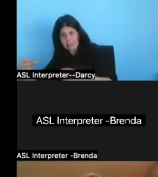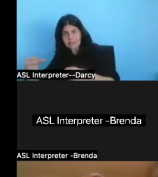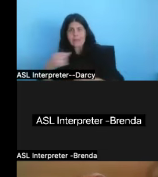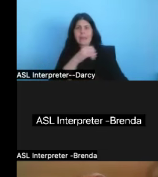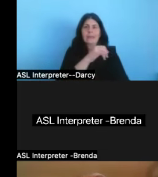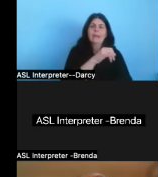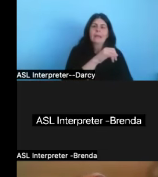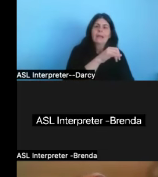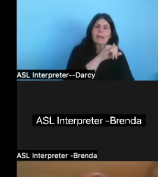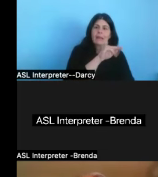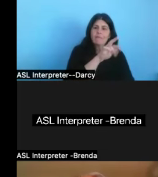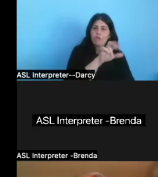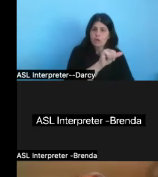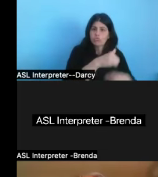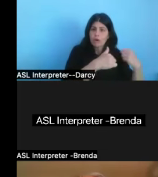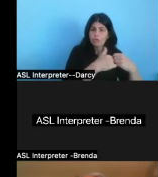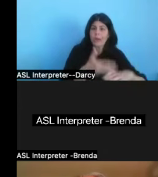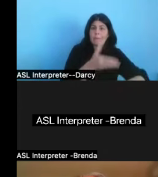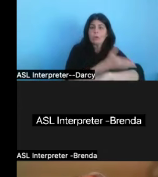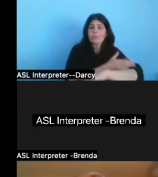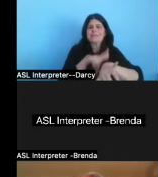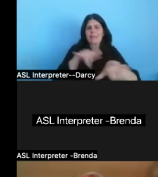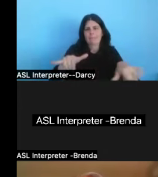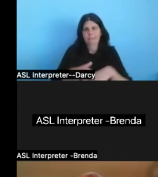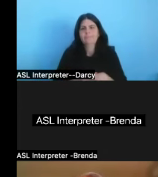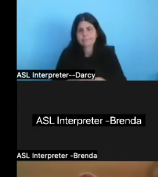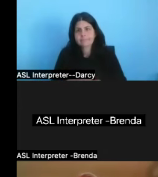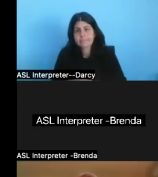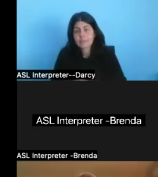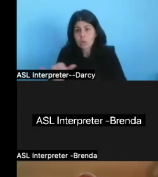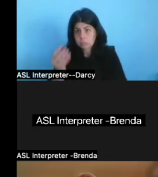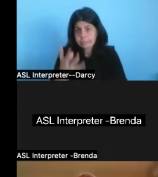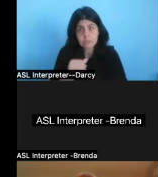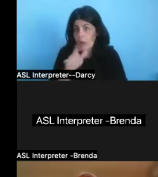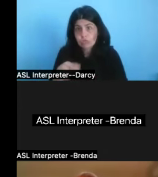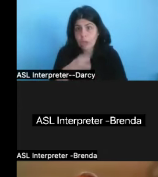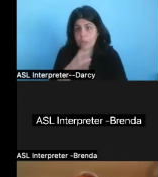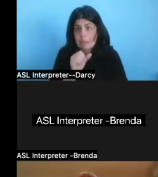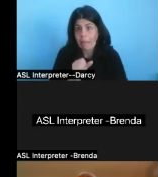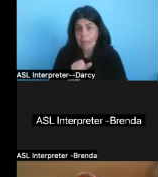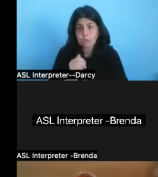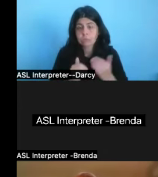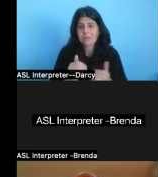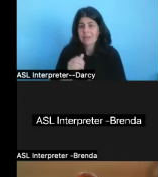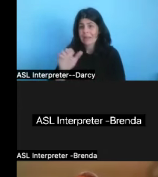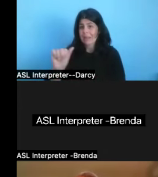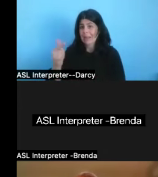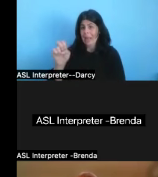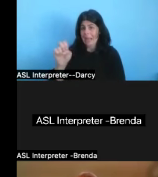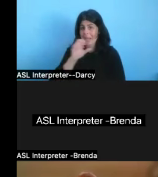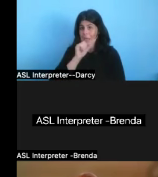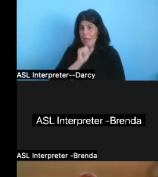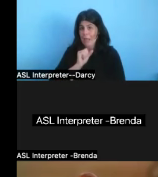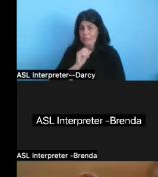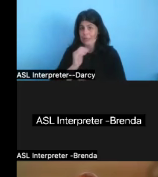these improvements. And then one last thing, it's not just the age. Age has little little to do with a lot of